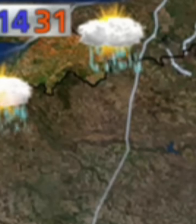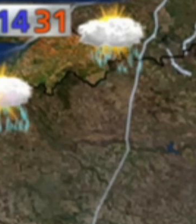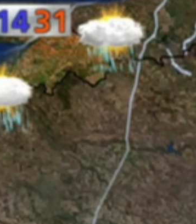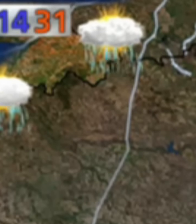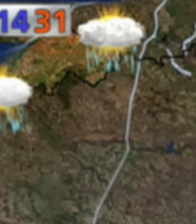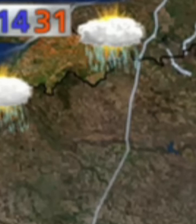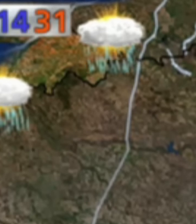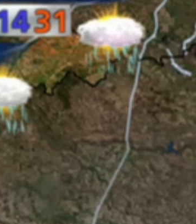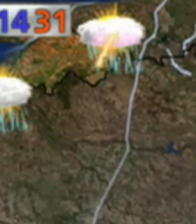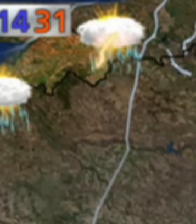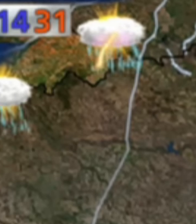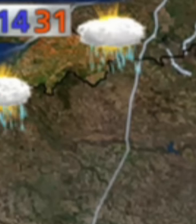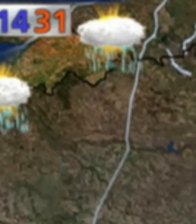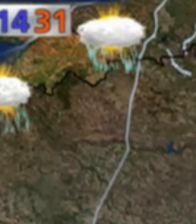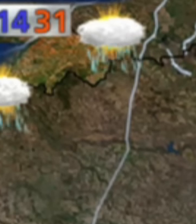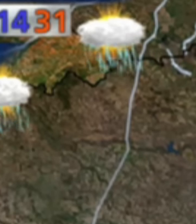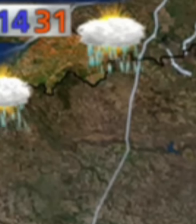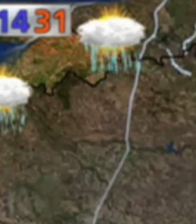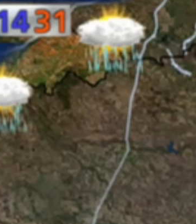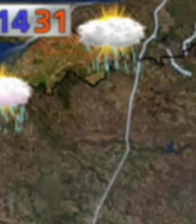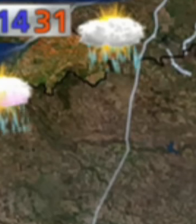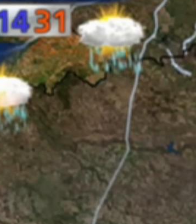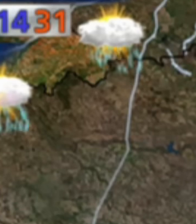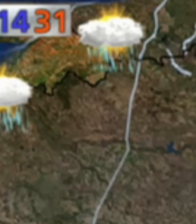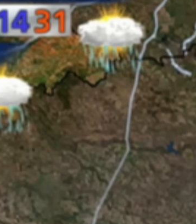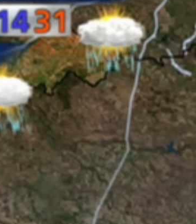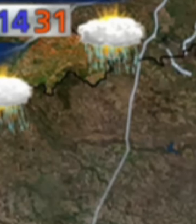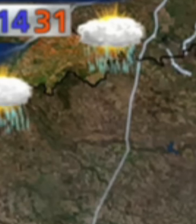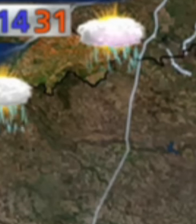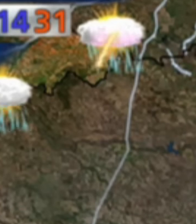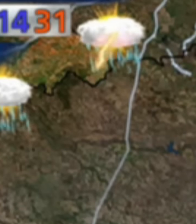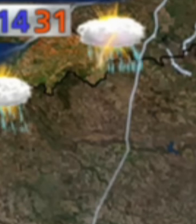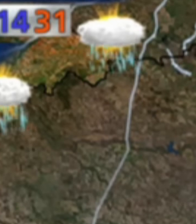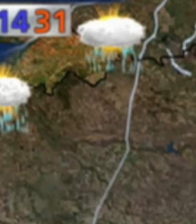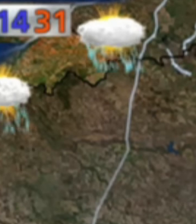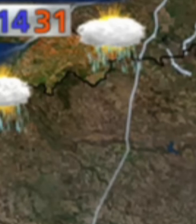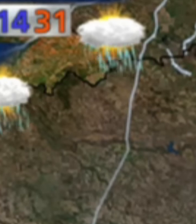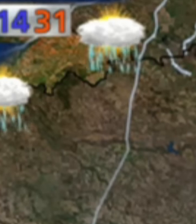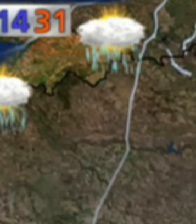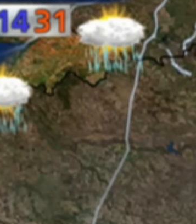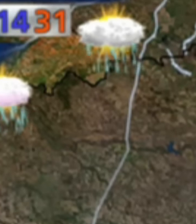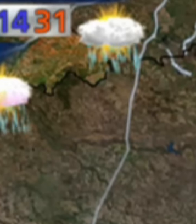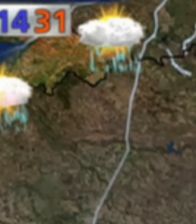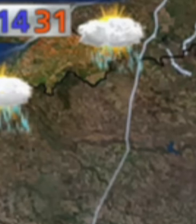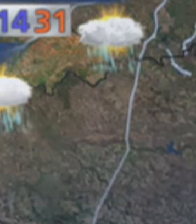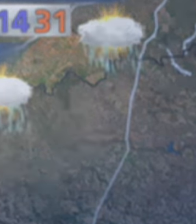33 ngwa mo Thapameng mo gaetsho maemo a bosa felela fano a re kopane gape mo nakong e e tlang.